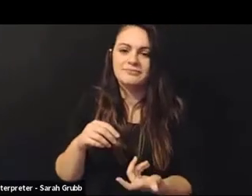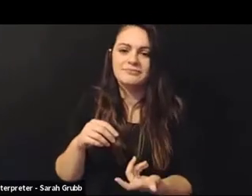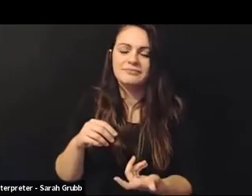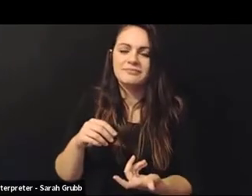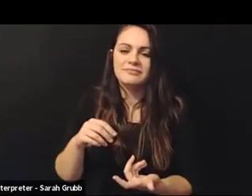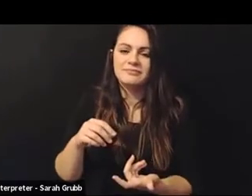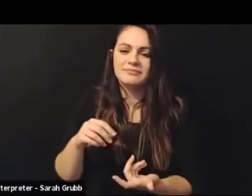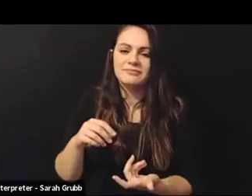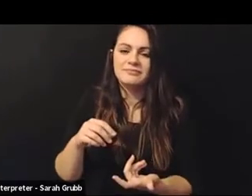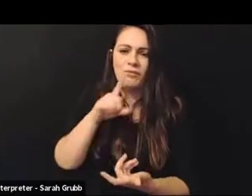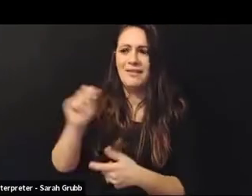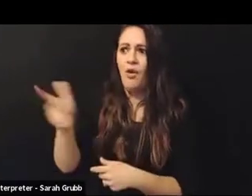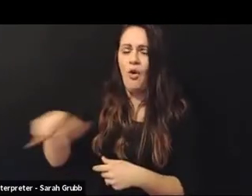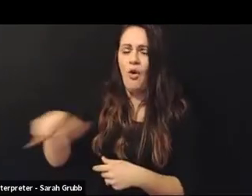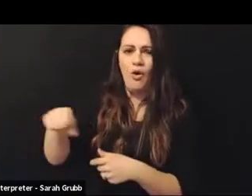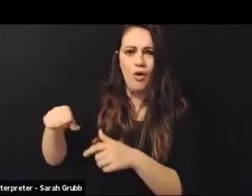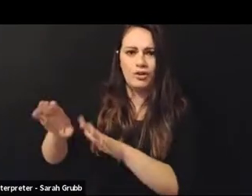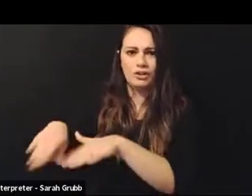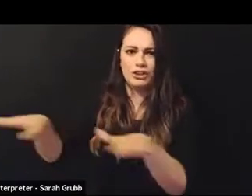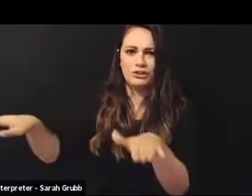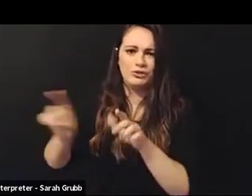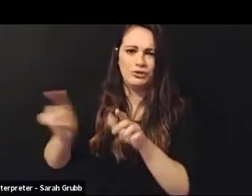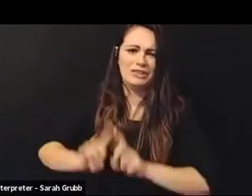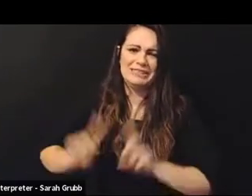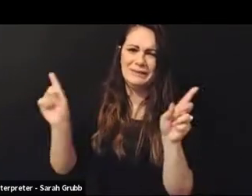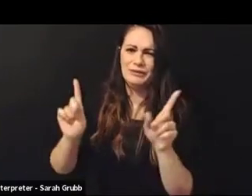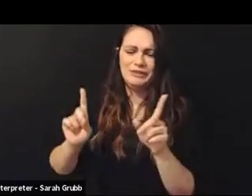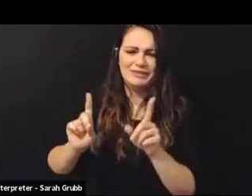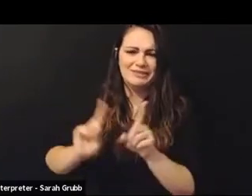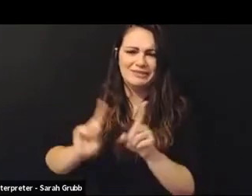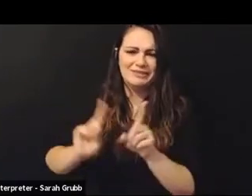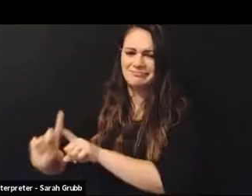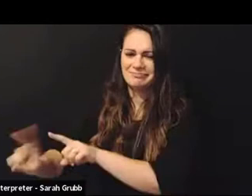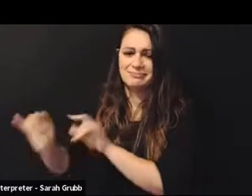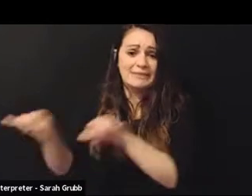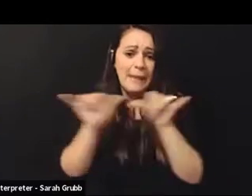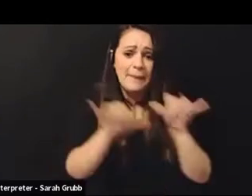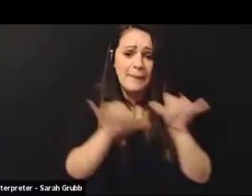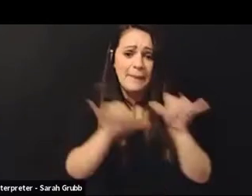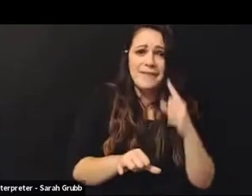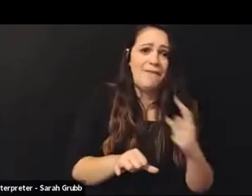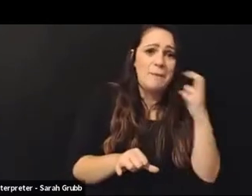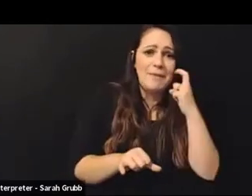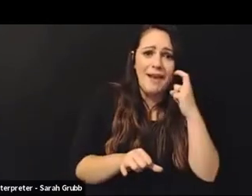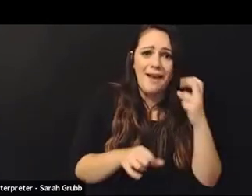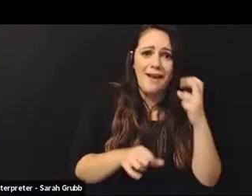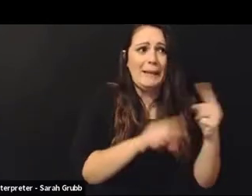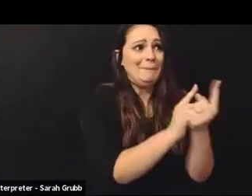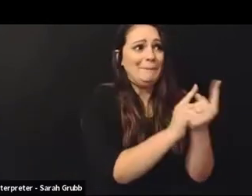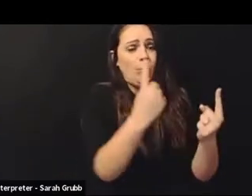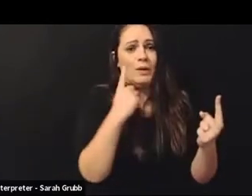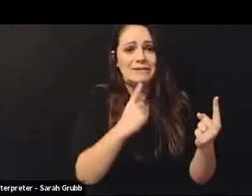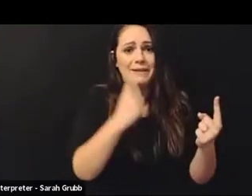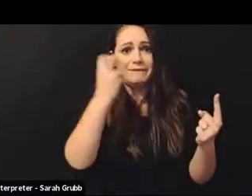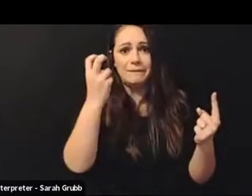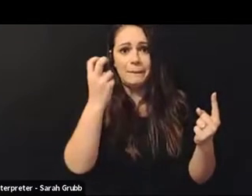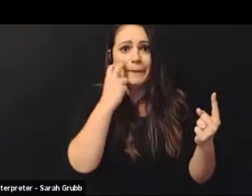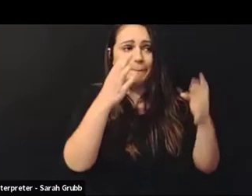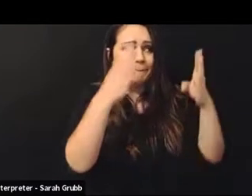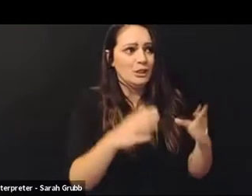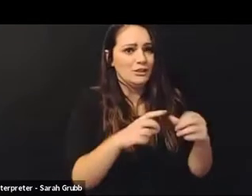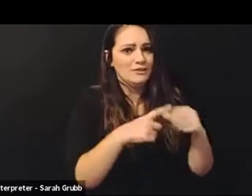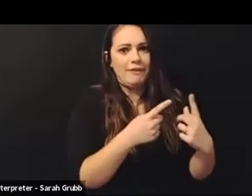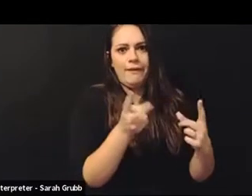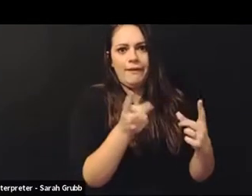and give it to the next kid and have it work the same way, and the same with deafblindness. So we've got to be willing to be flexible and